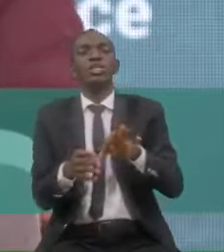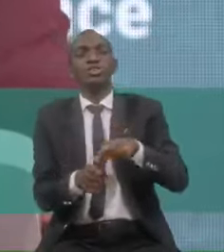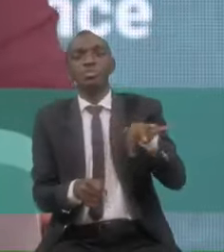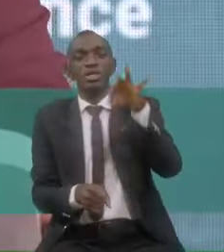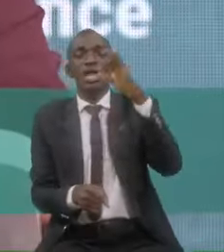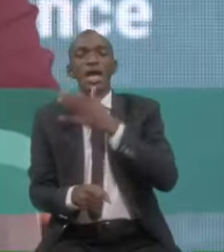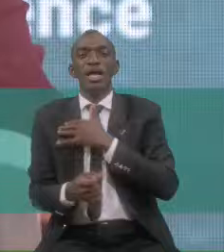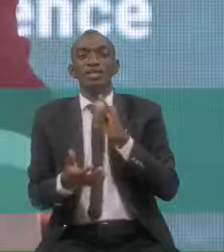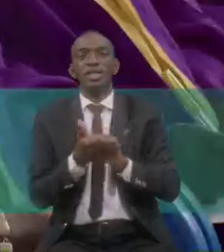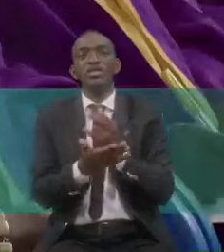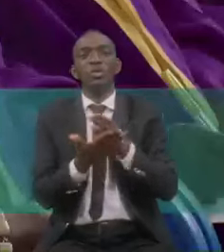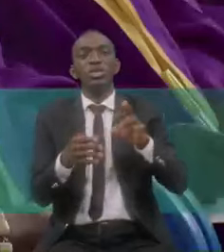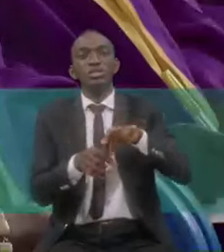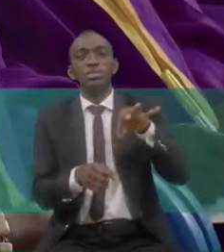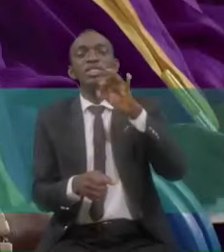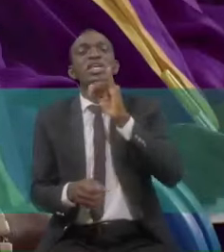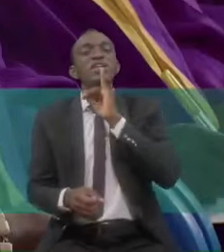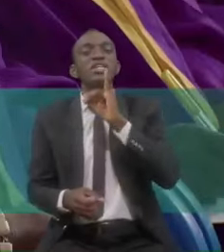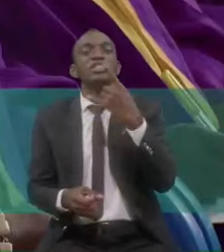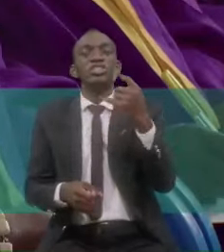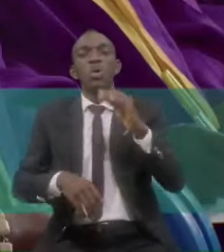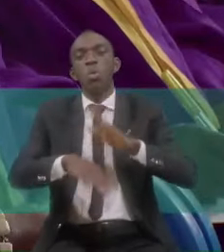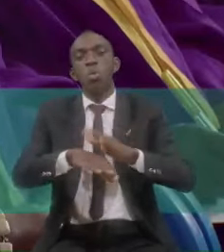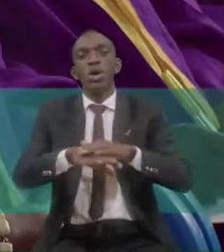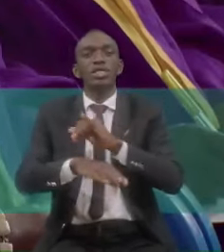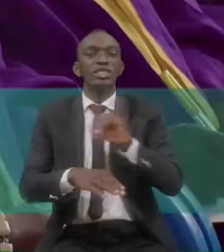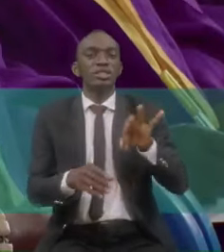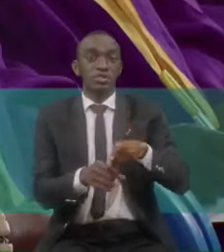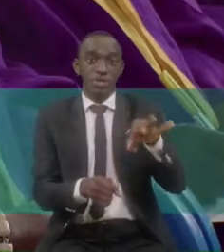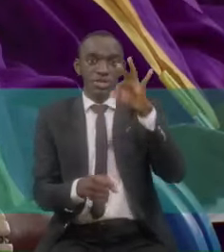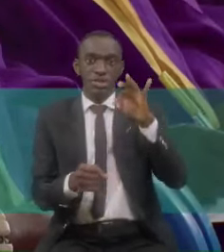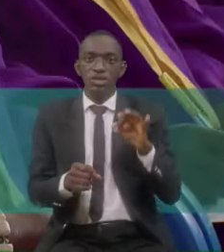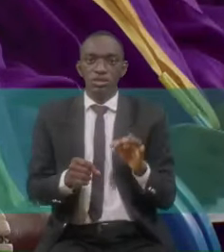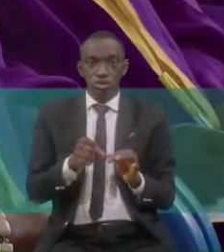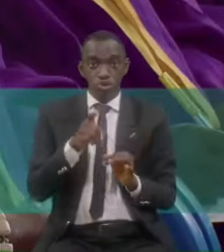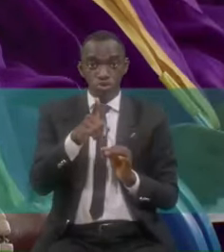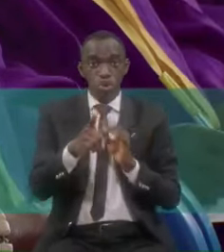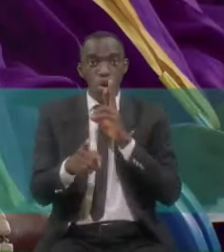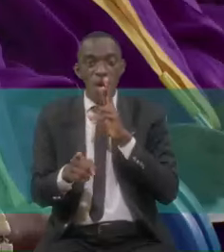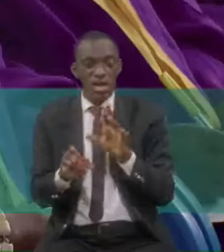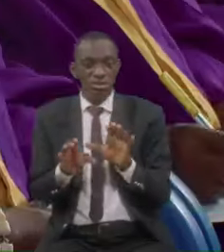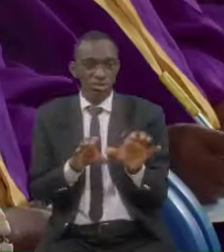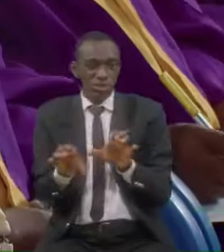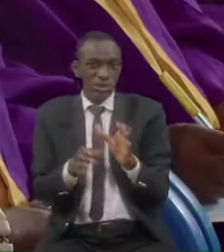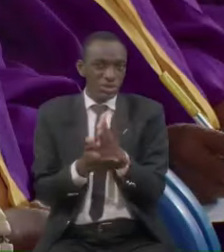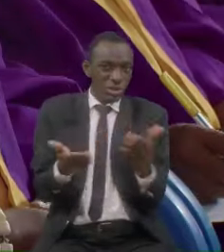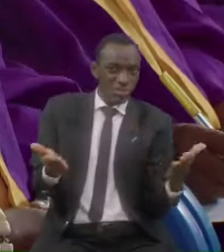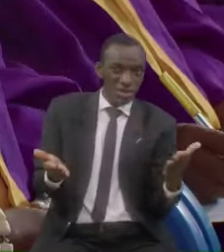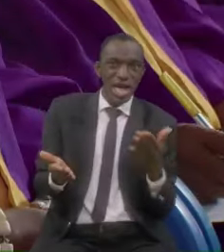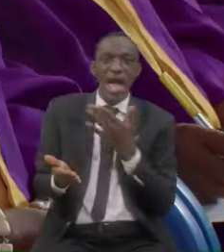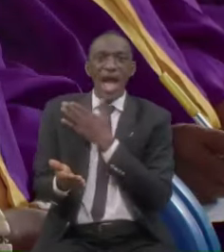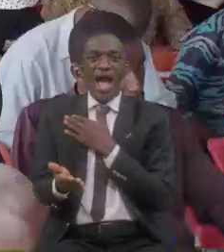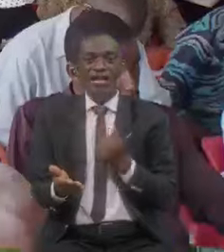warning spirit. You are taking a decision, and the repercussion, the consequence will be terrible on